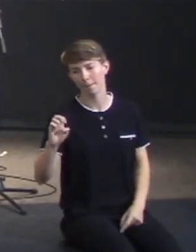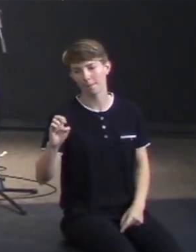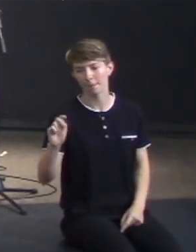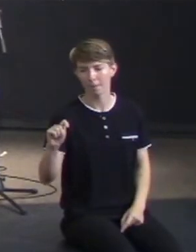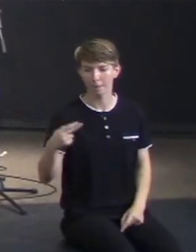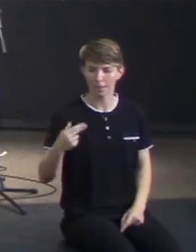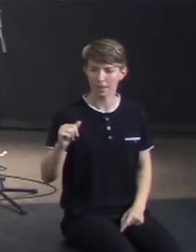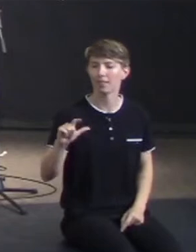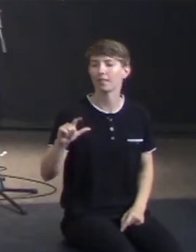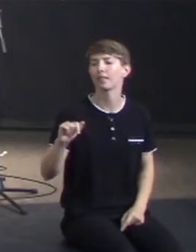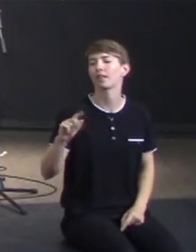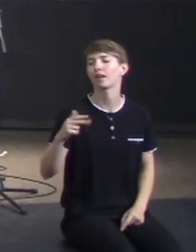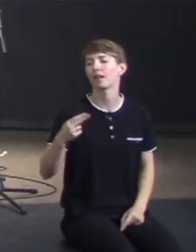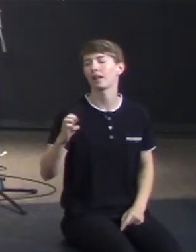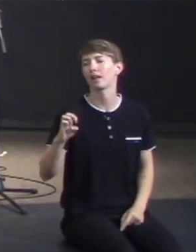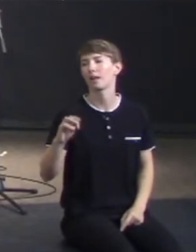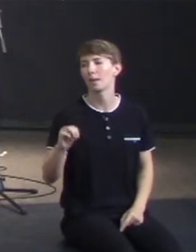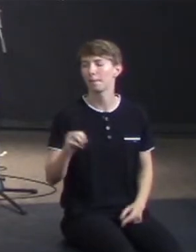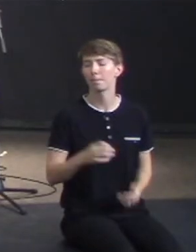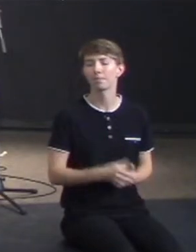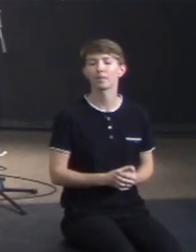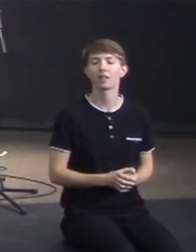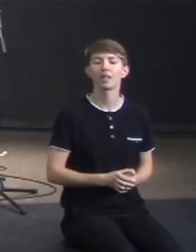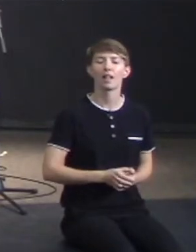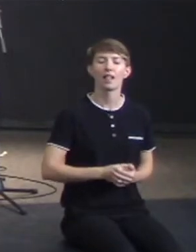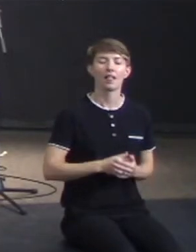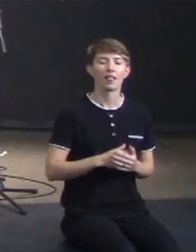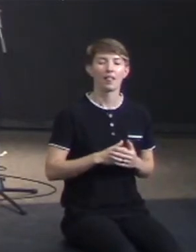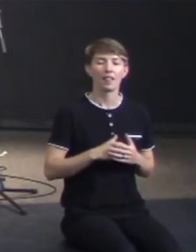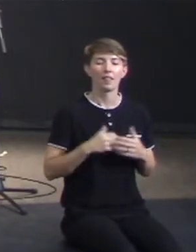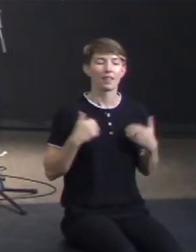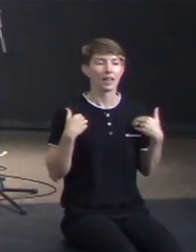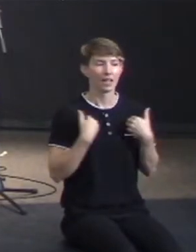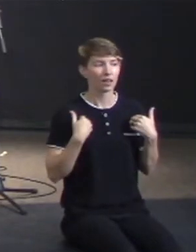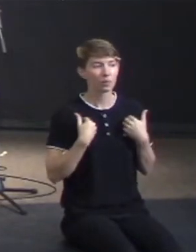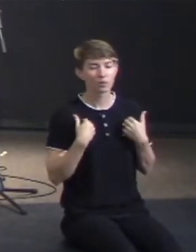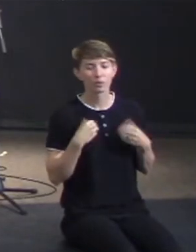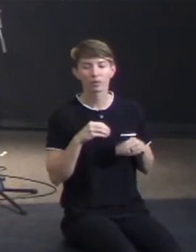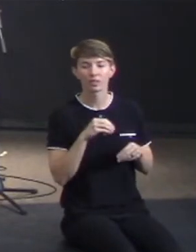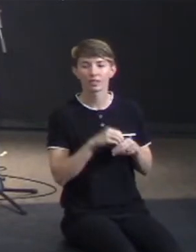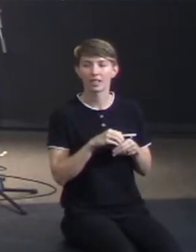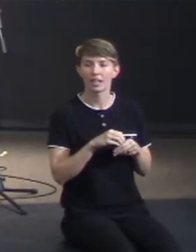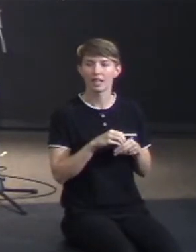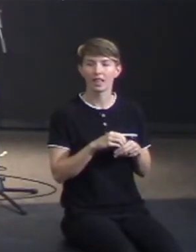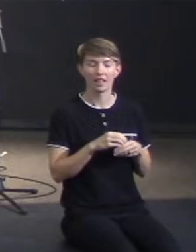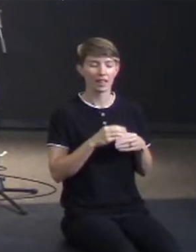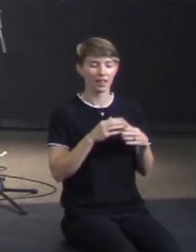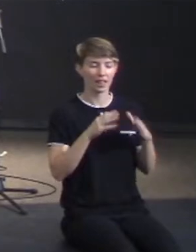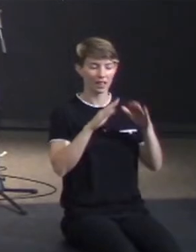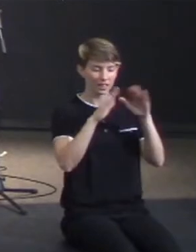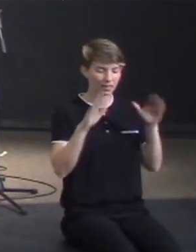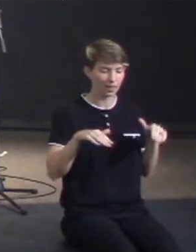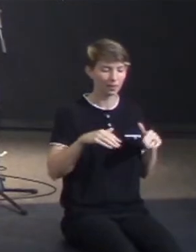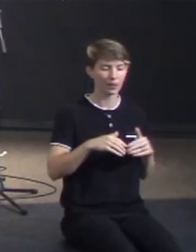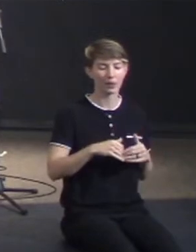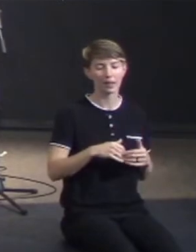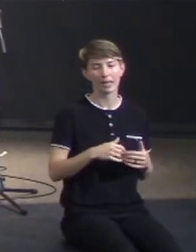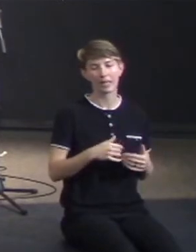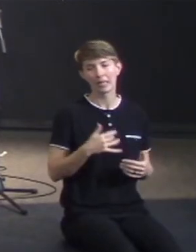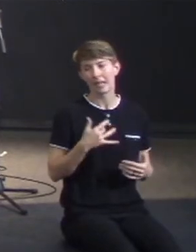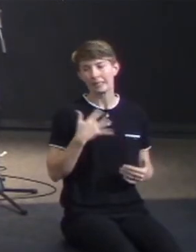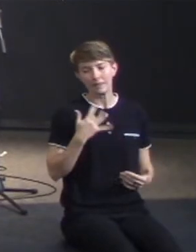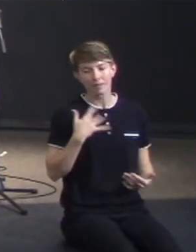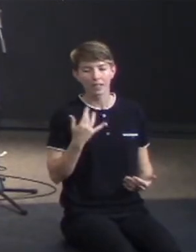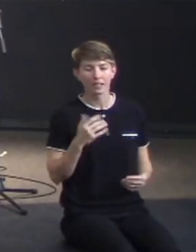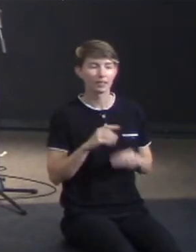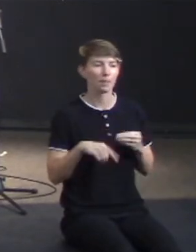overrun by a ton of tourists. Well, the animals in the stable, well, they had some feelings about that. So, you